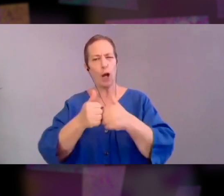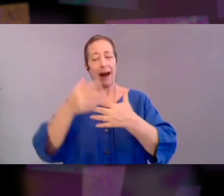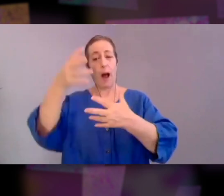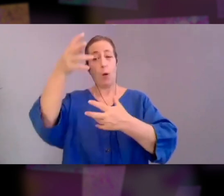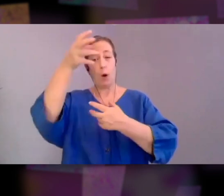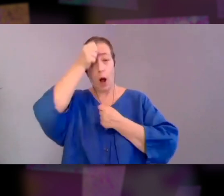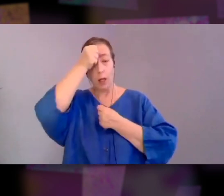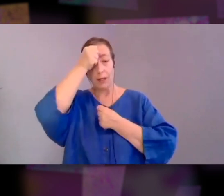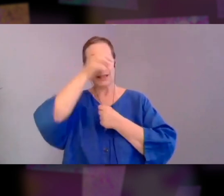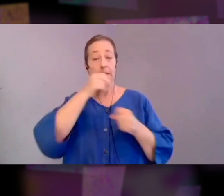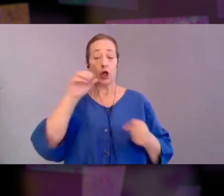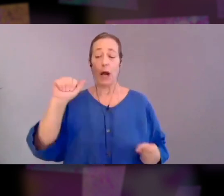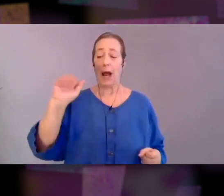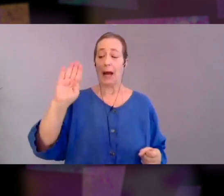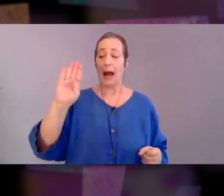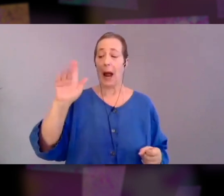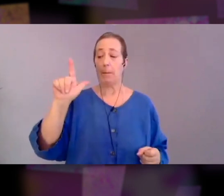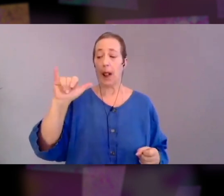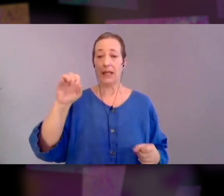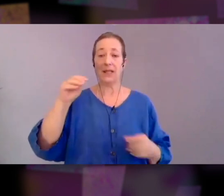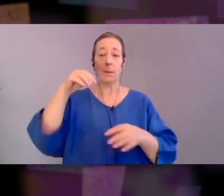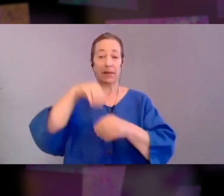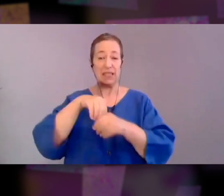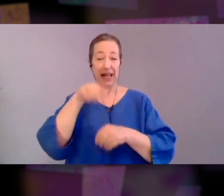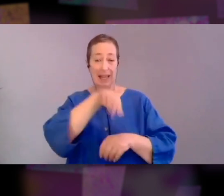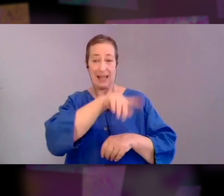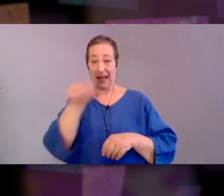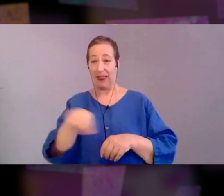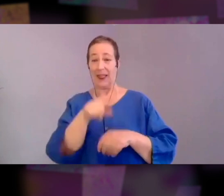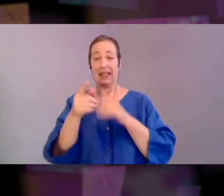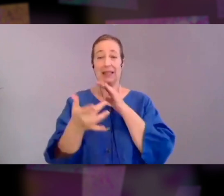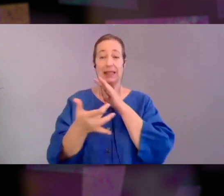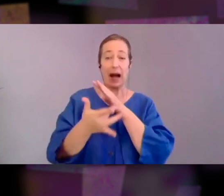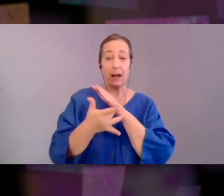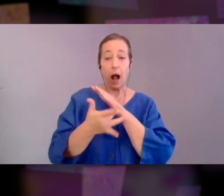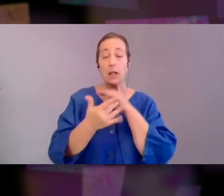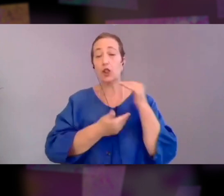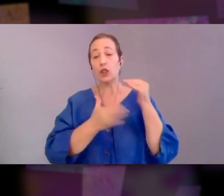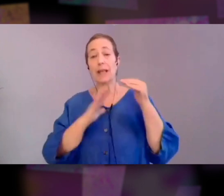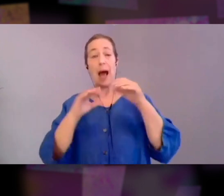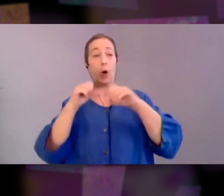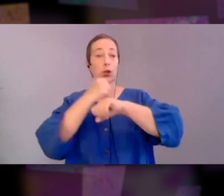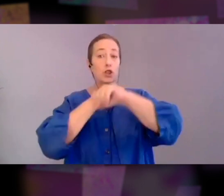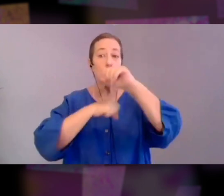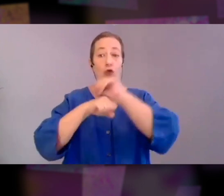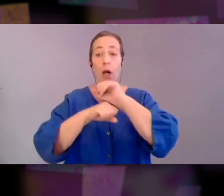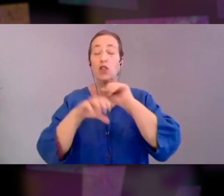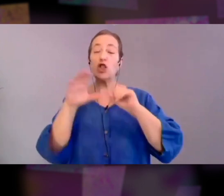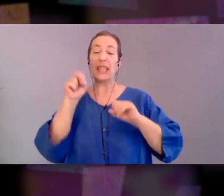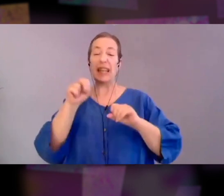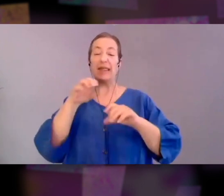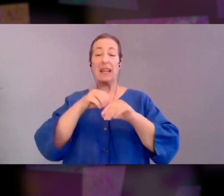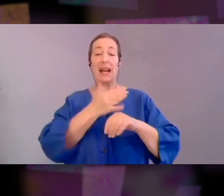within the technologies, structures, and ways of thinking that many of us use every day.